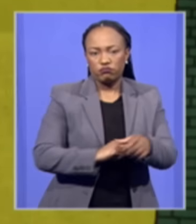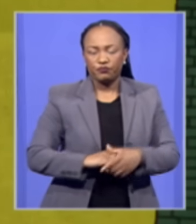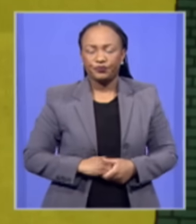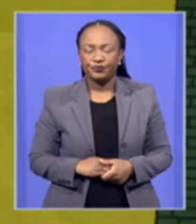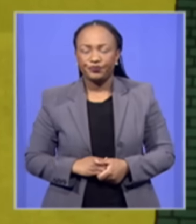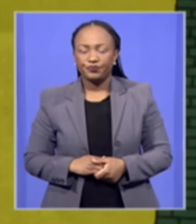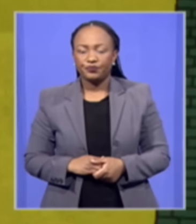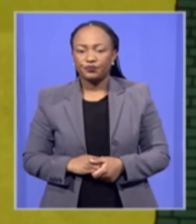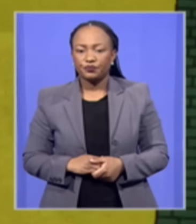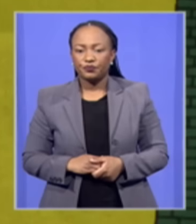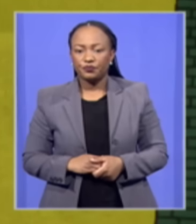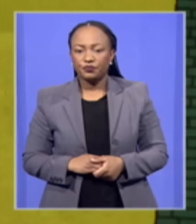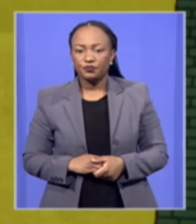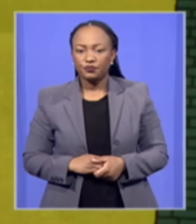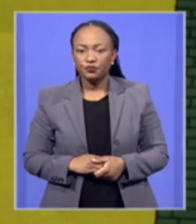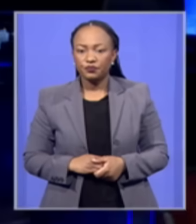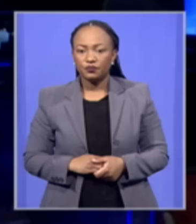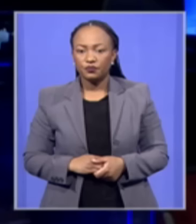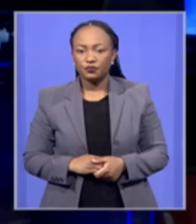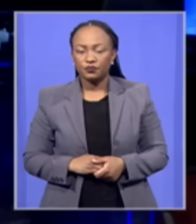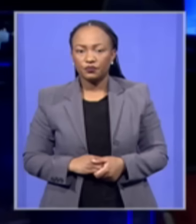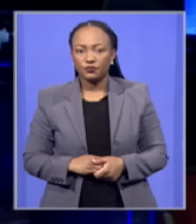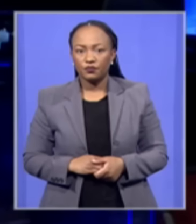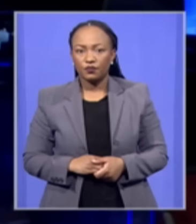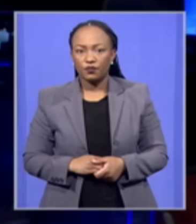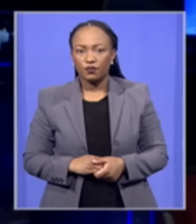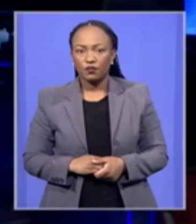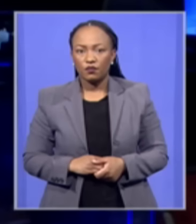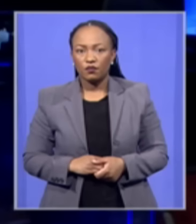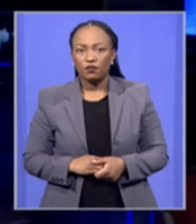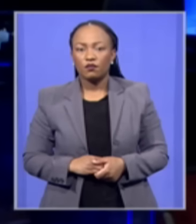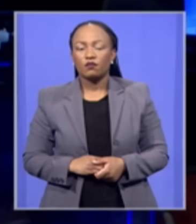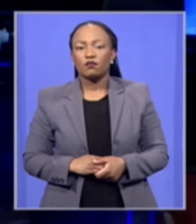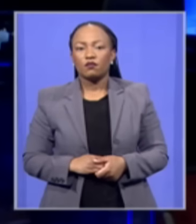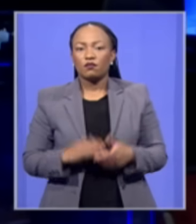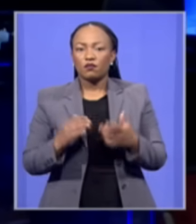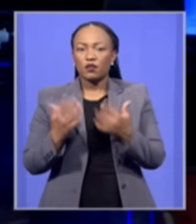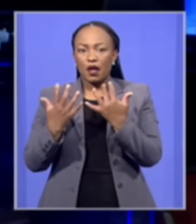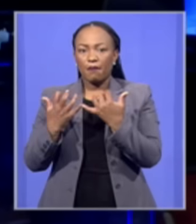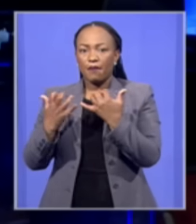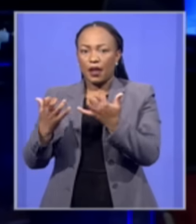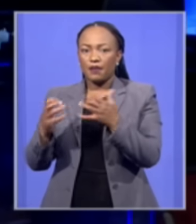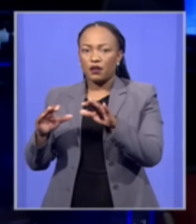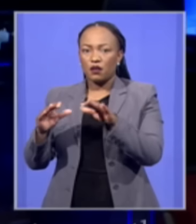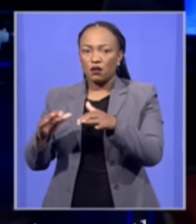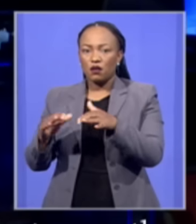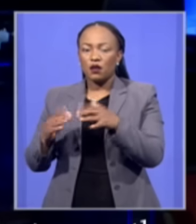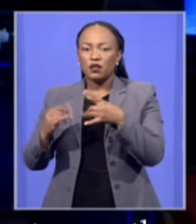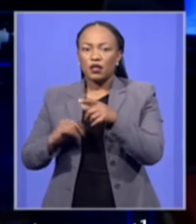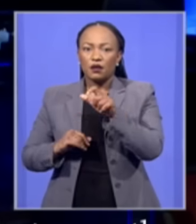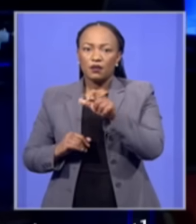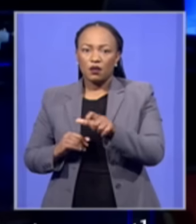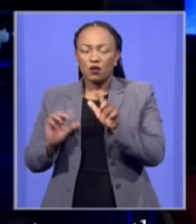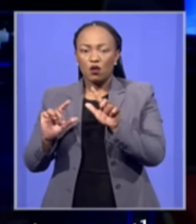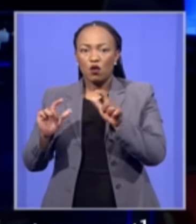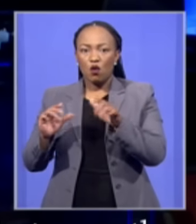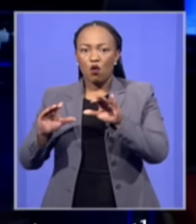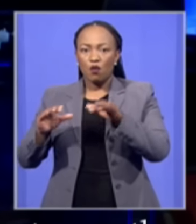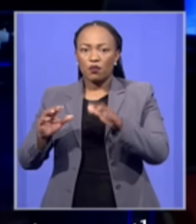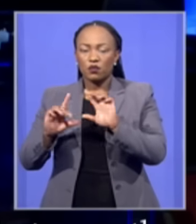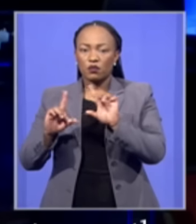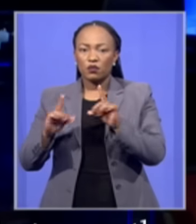SABC News, Mahikeng. Mui ha re fetela parlamenteng re fumana hore modulasetulo wa komiti ya parlamente ya thuto e phahameng